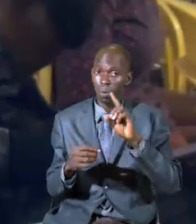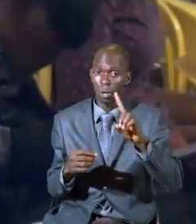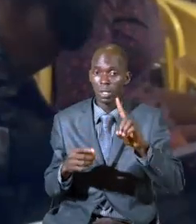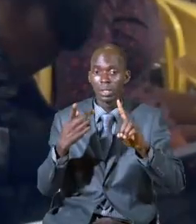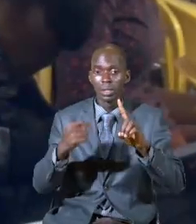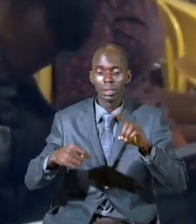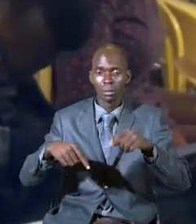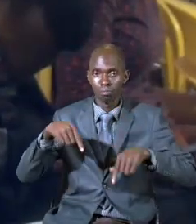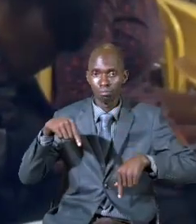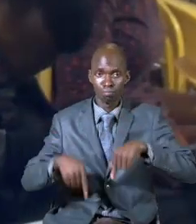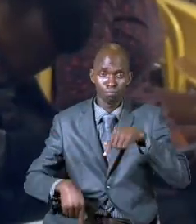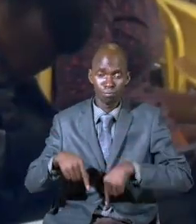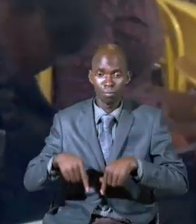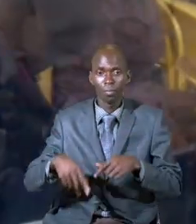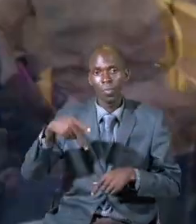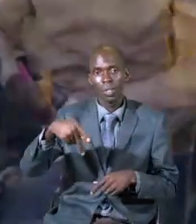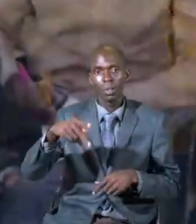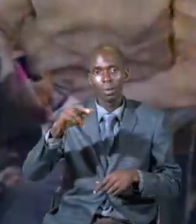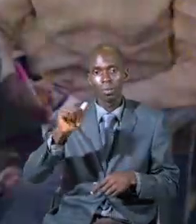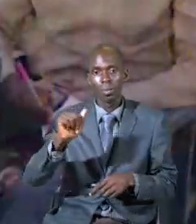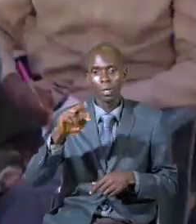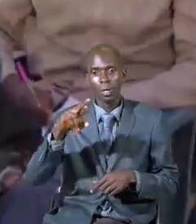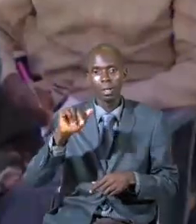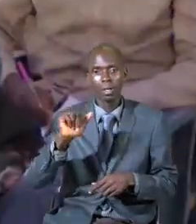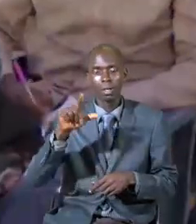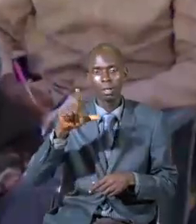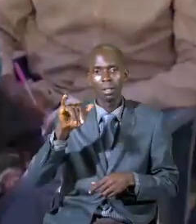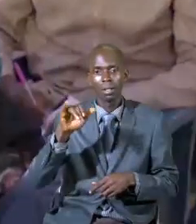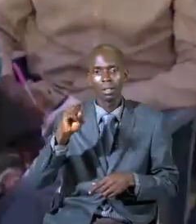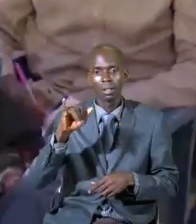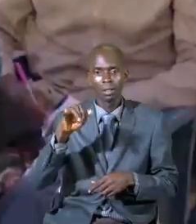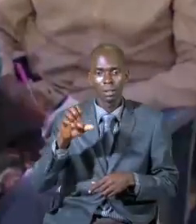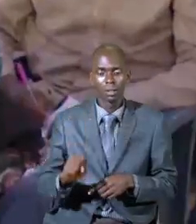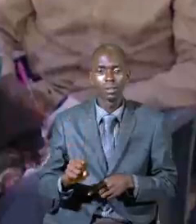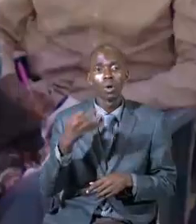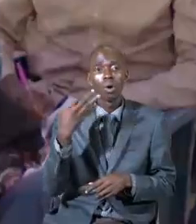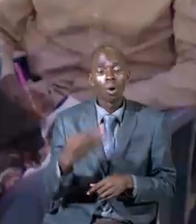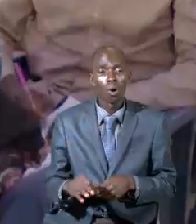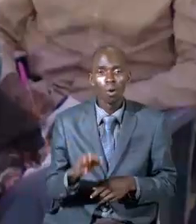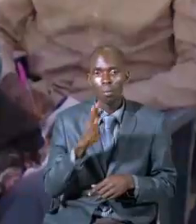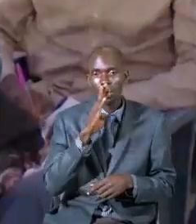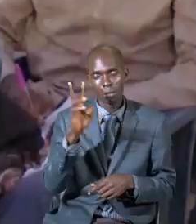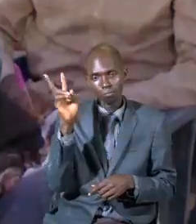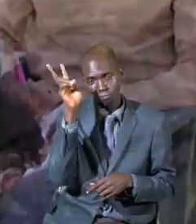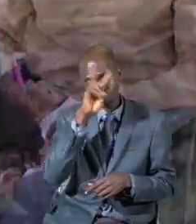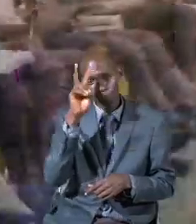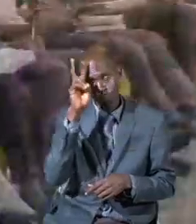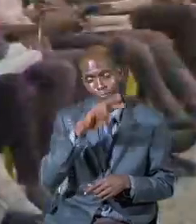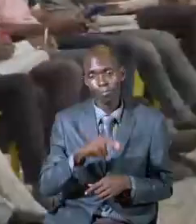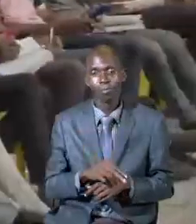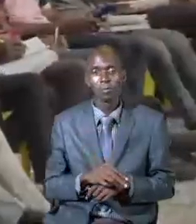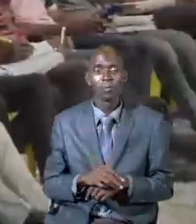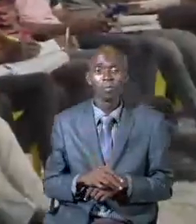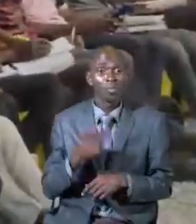us, paralyzes our mind. Mediocrity paralyzes our